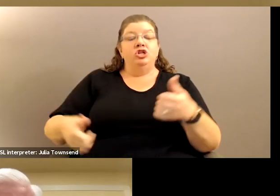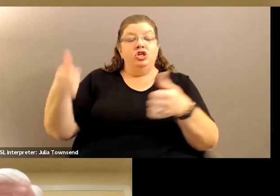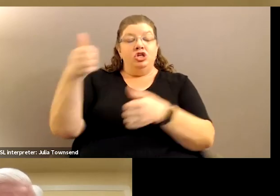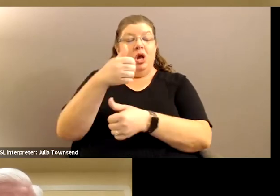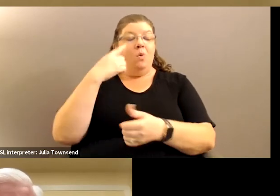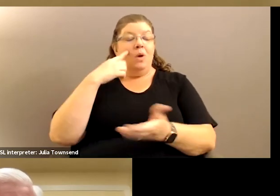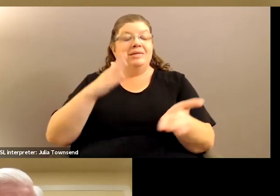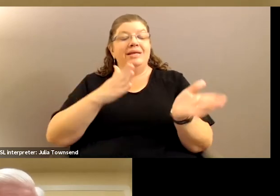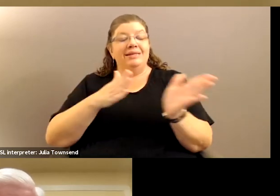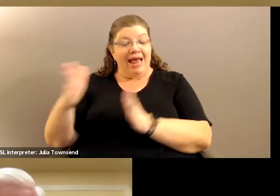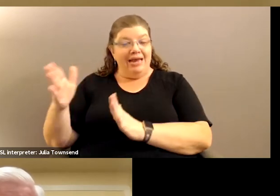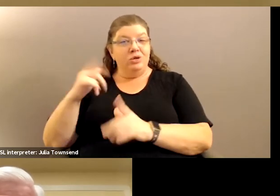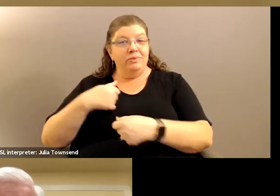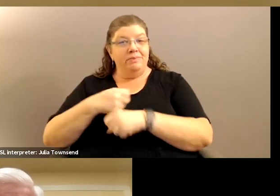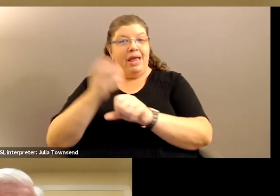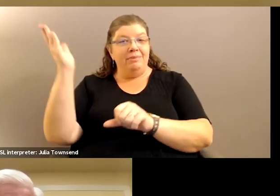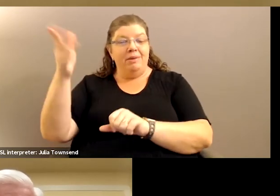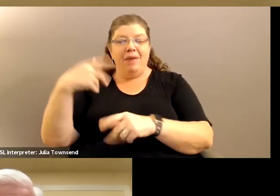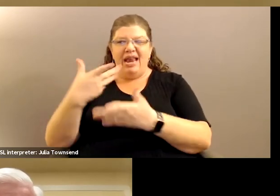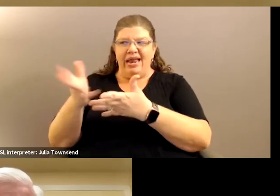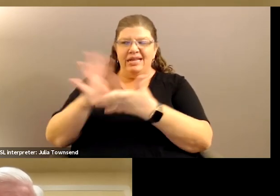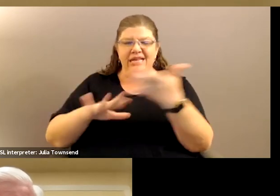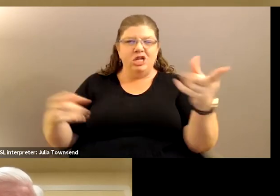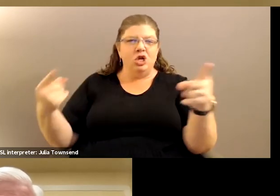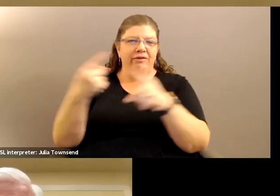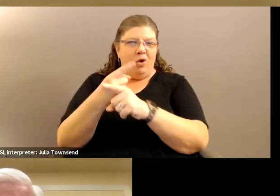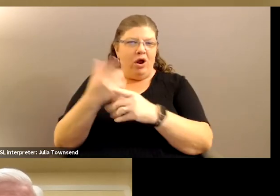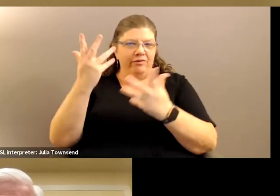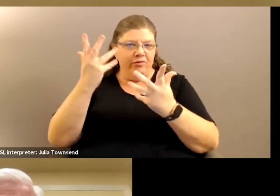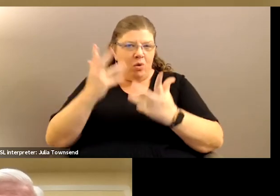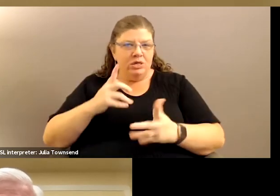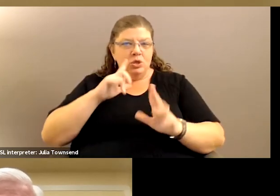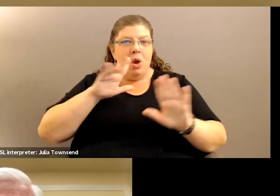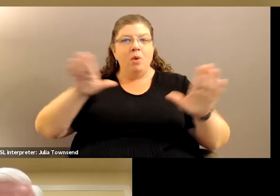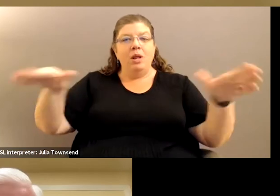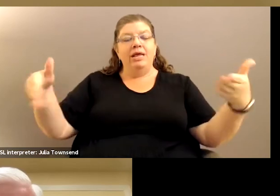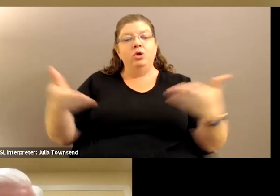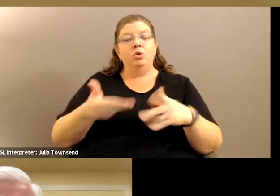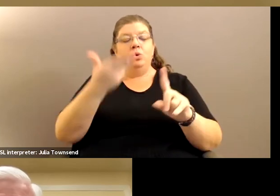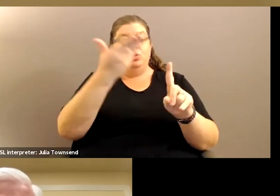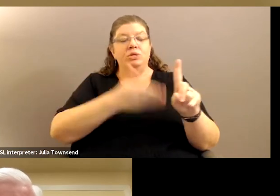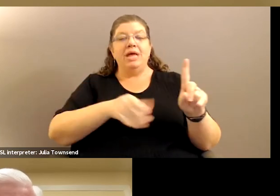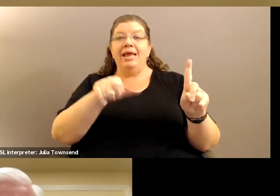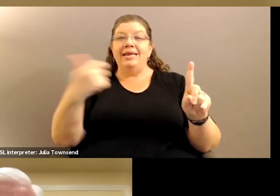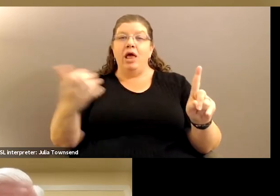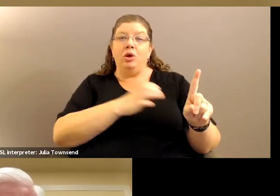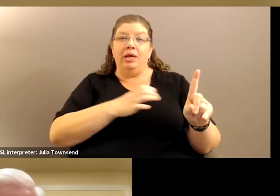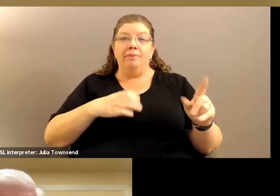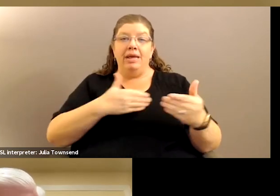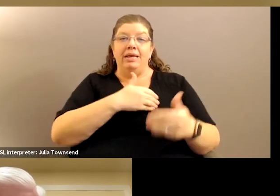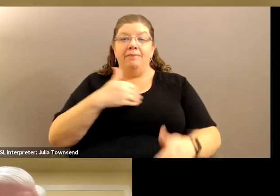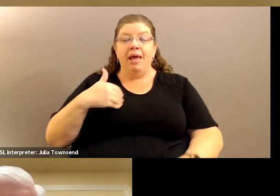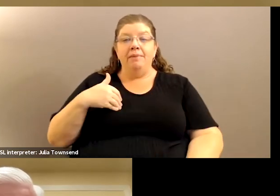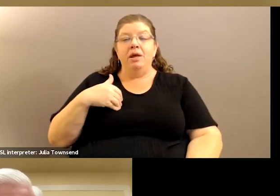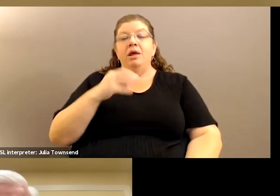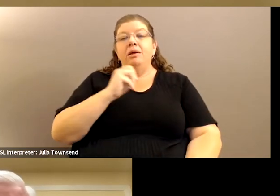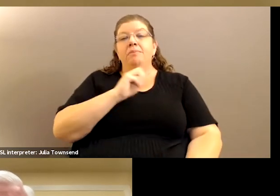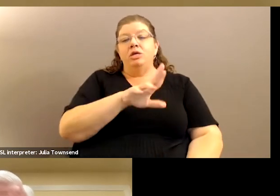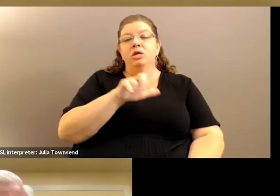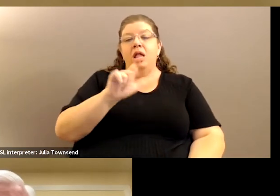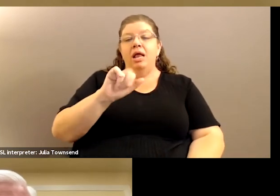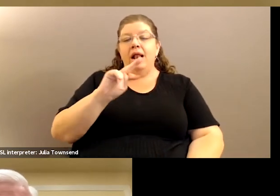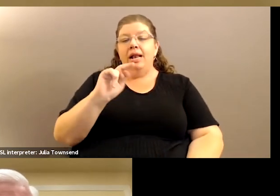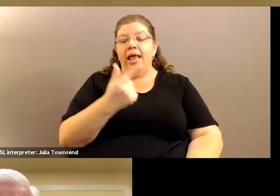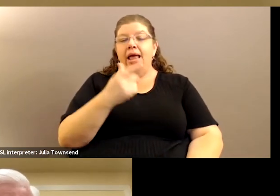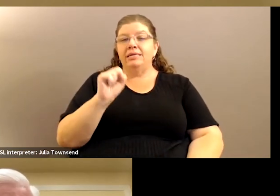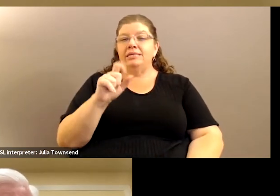unfortunately had a scheduling conflict so i'm going to introduce another committee member mr lang sly who